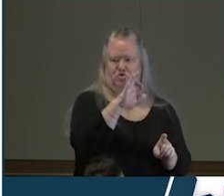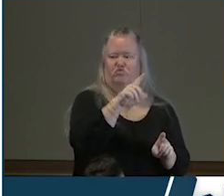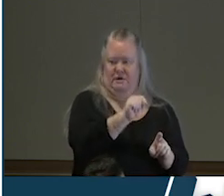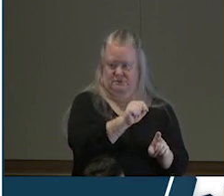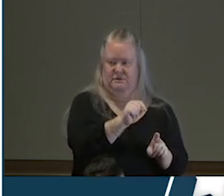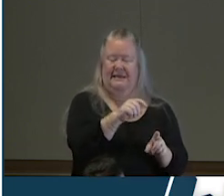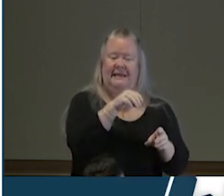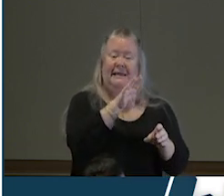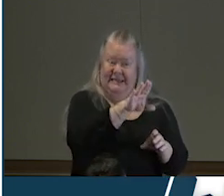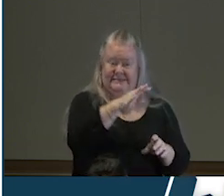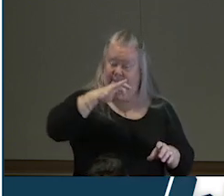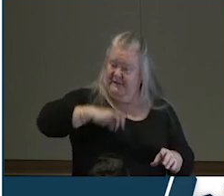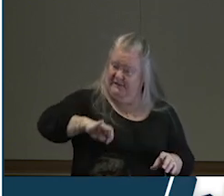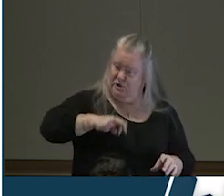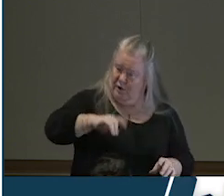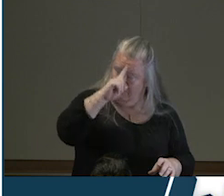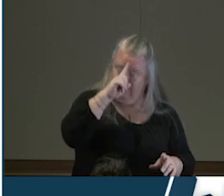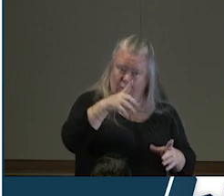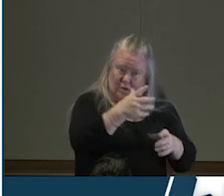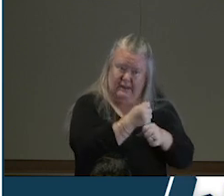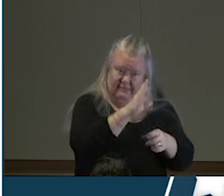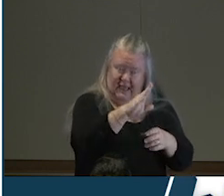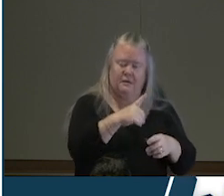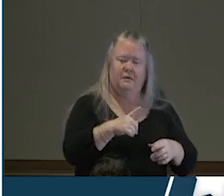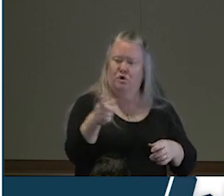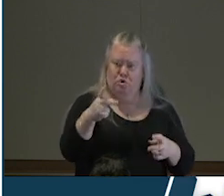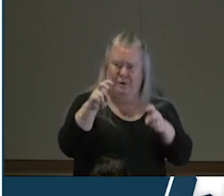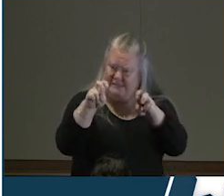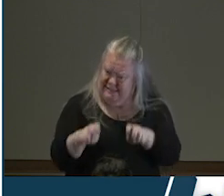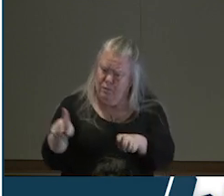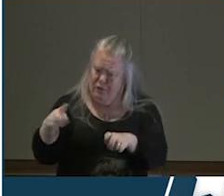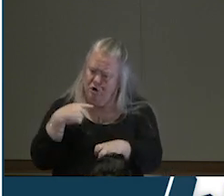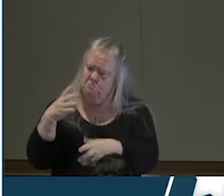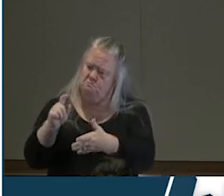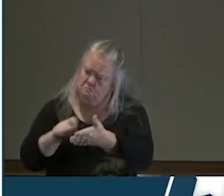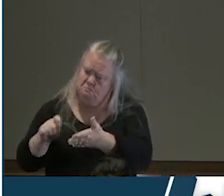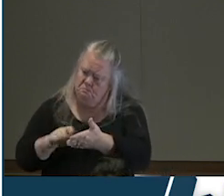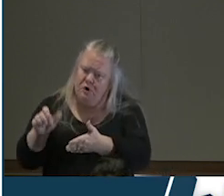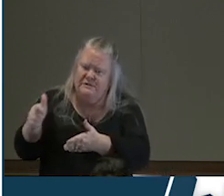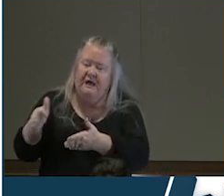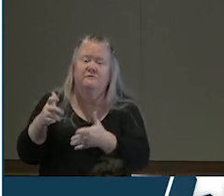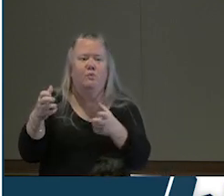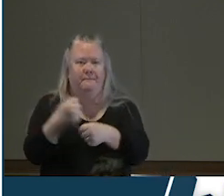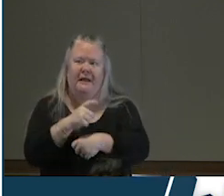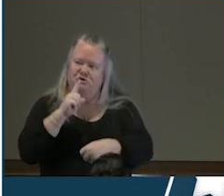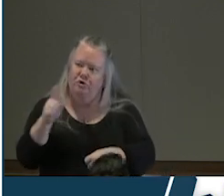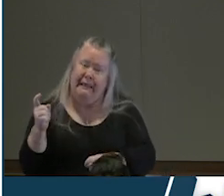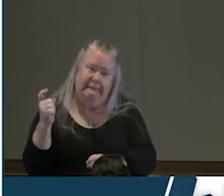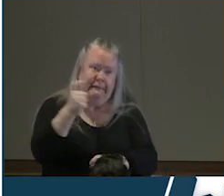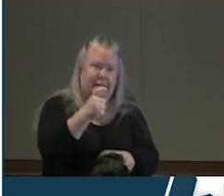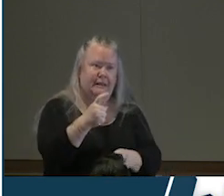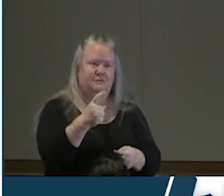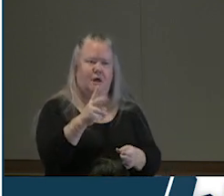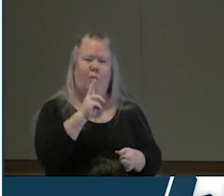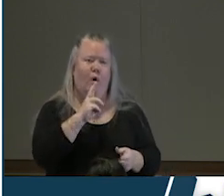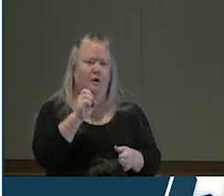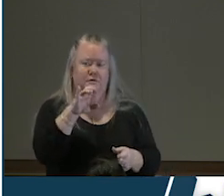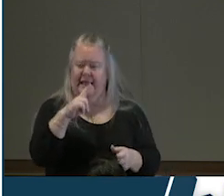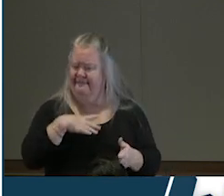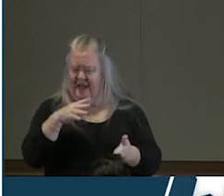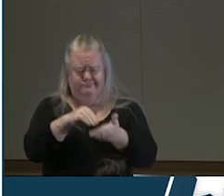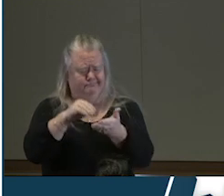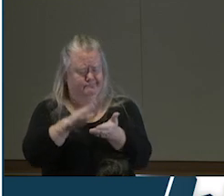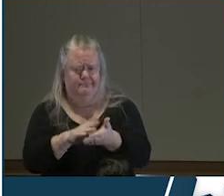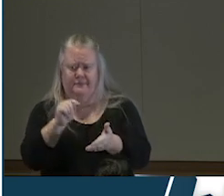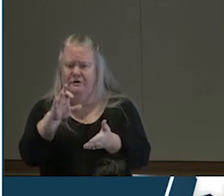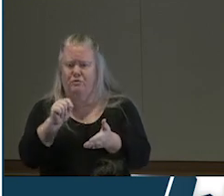trust he's the beneficiary. It's all like you can sit with her and she can do it for, like, she wants to make sure that he gets a water slide. Okay, great, put in